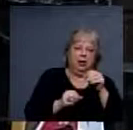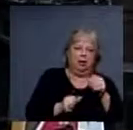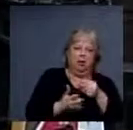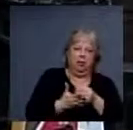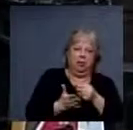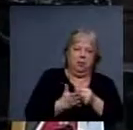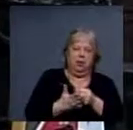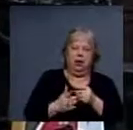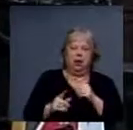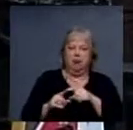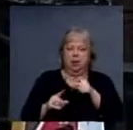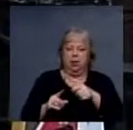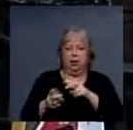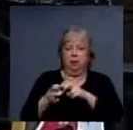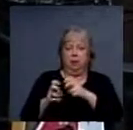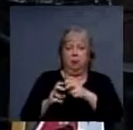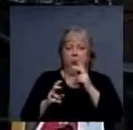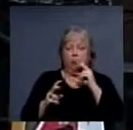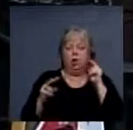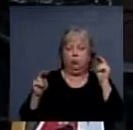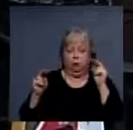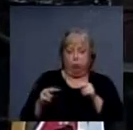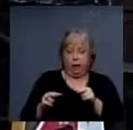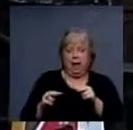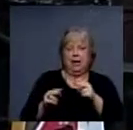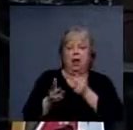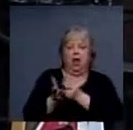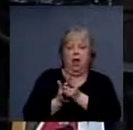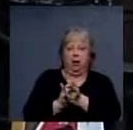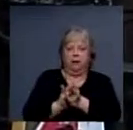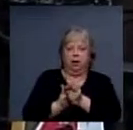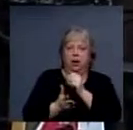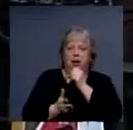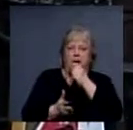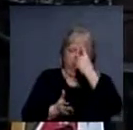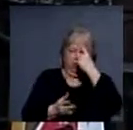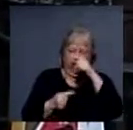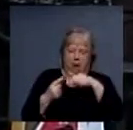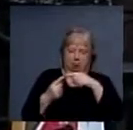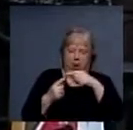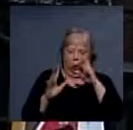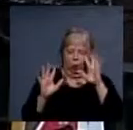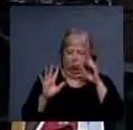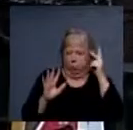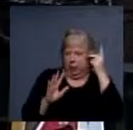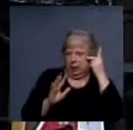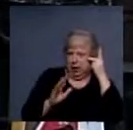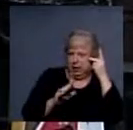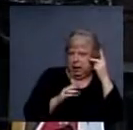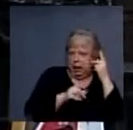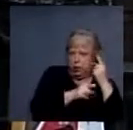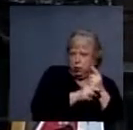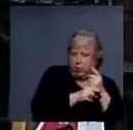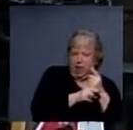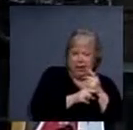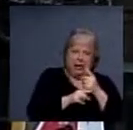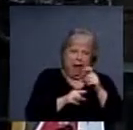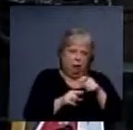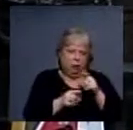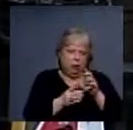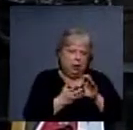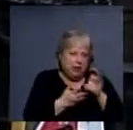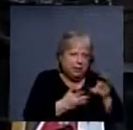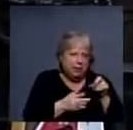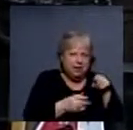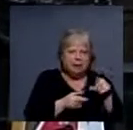this problem honestly and not think about being politically correct about it. We have to give this group money or we're not giving this group money. We have to